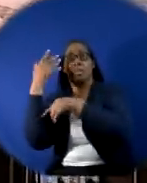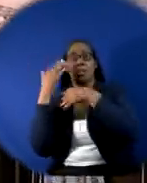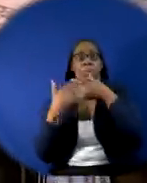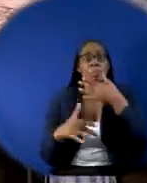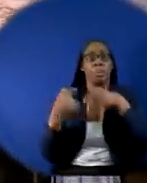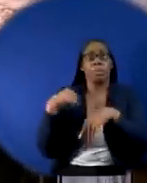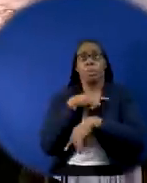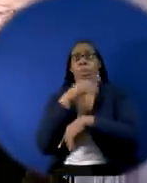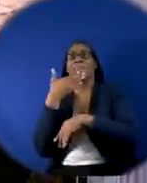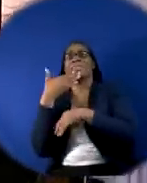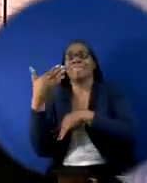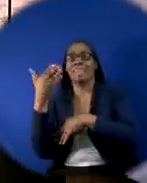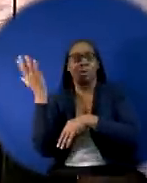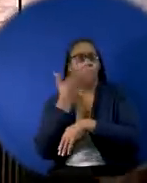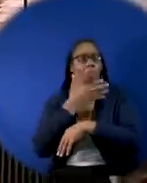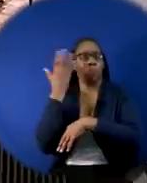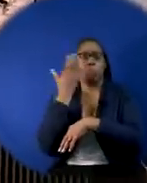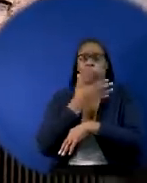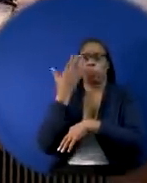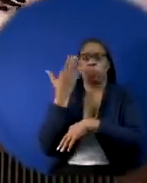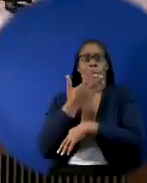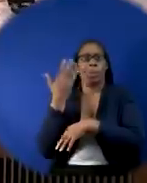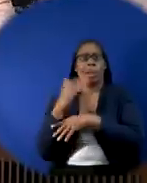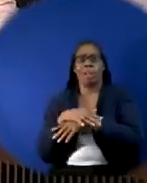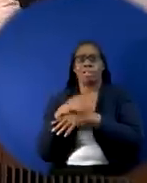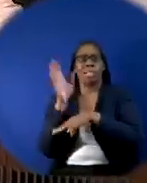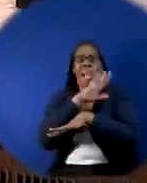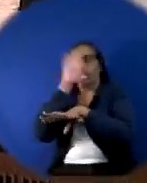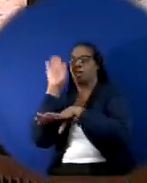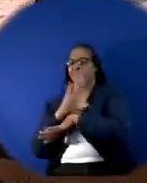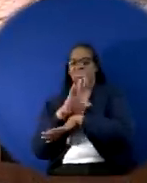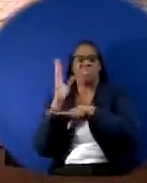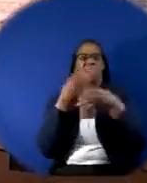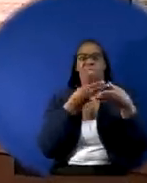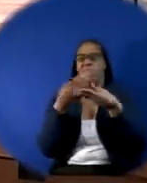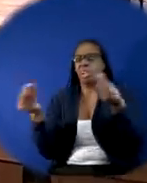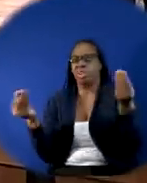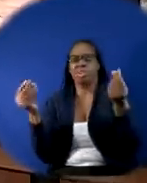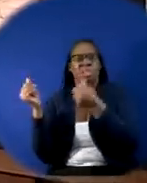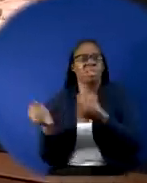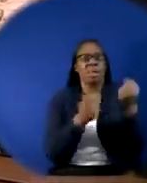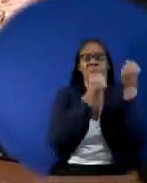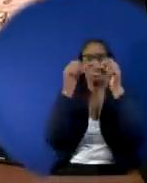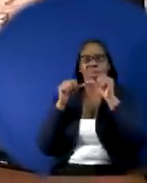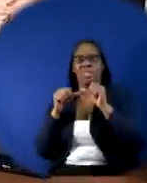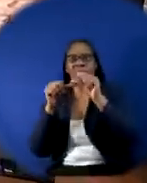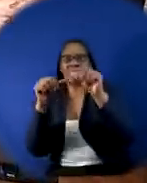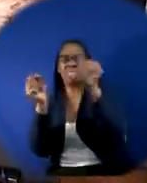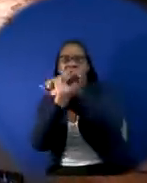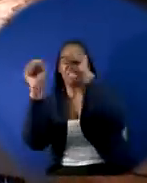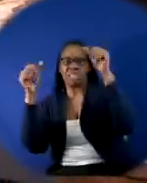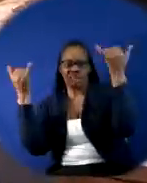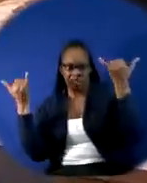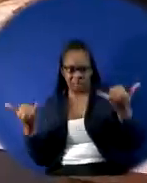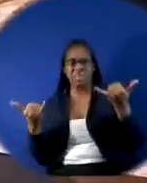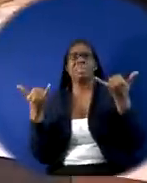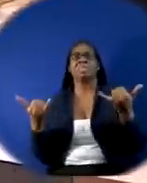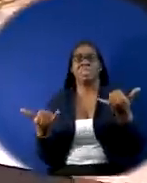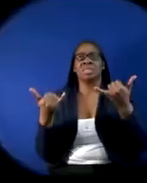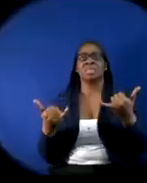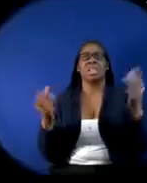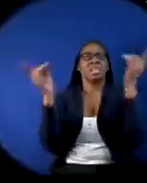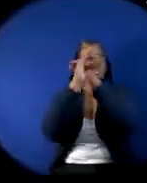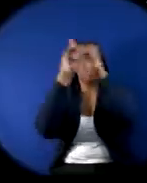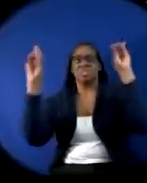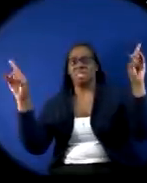you, woo, that it's never lost its power. Oh, it still saves today. It still